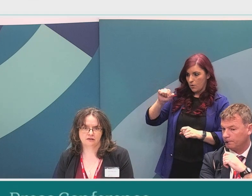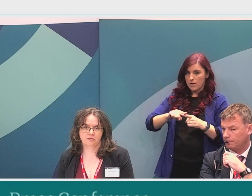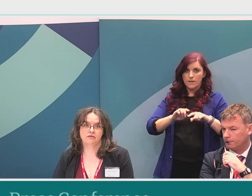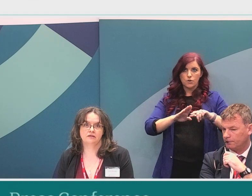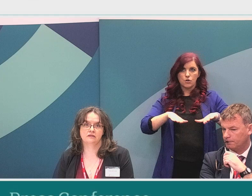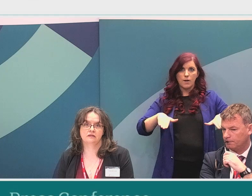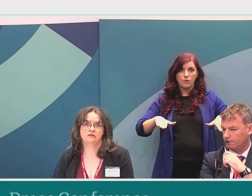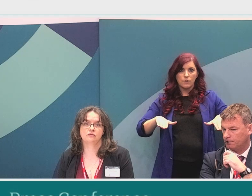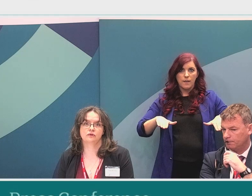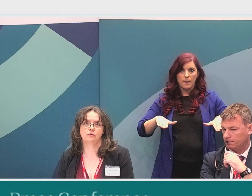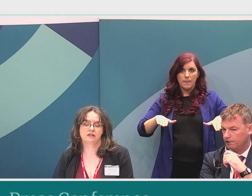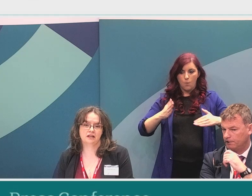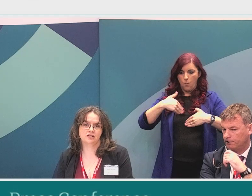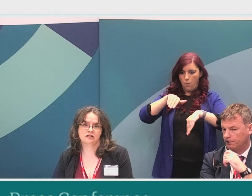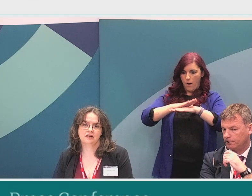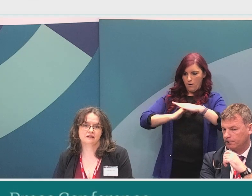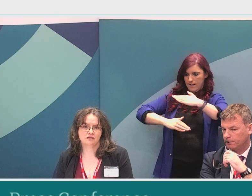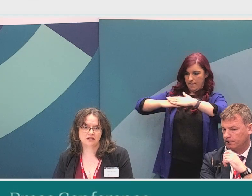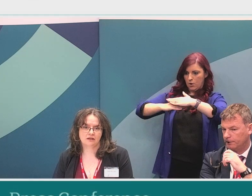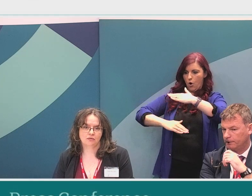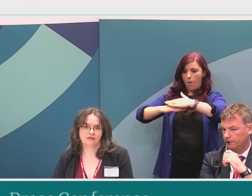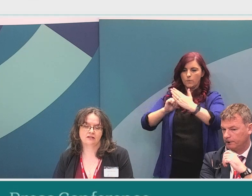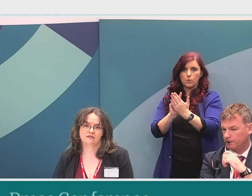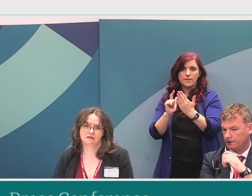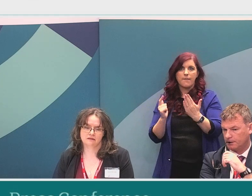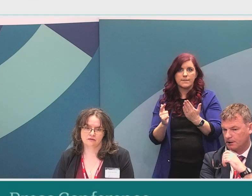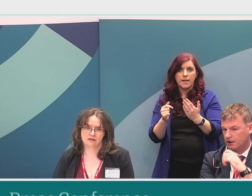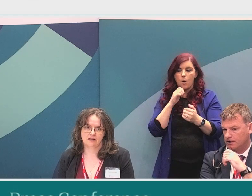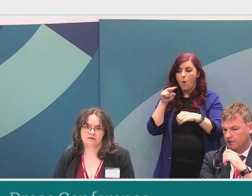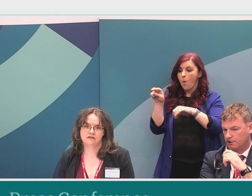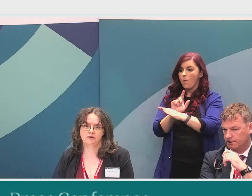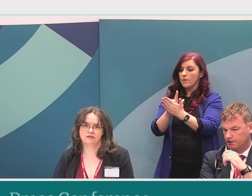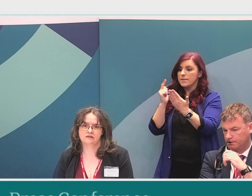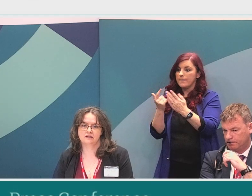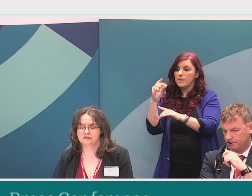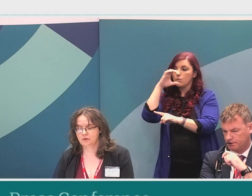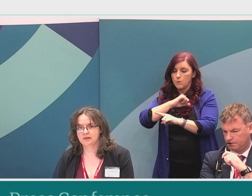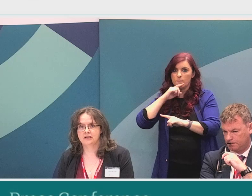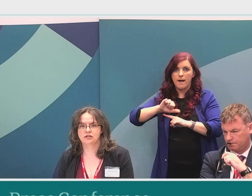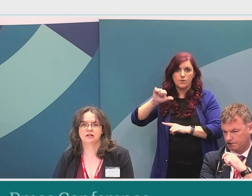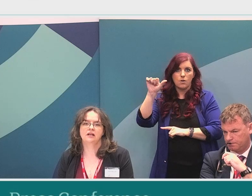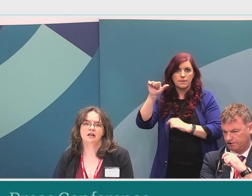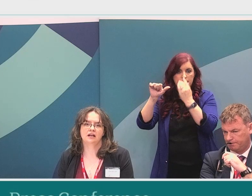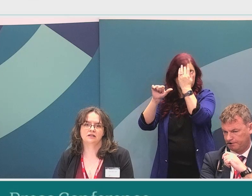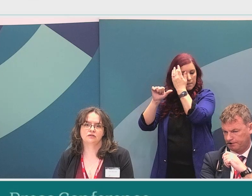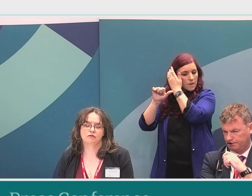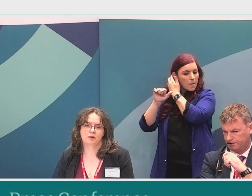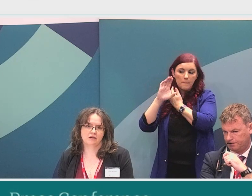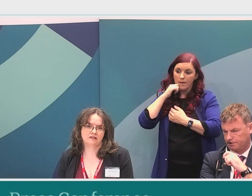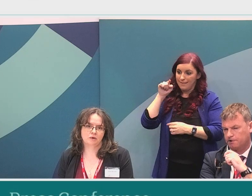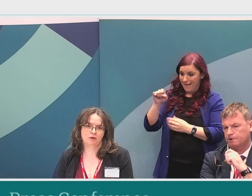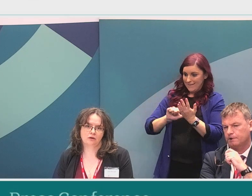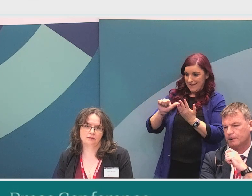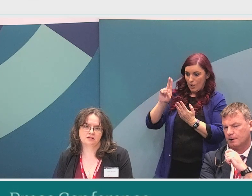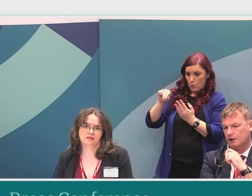childhood experiences. So for those aged 17 and over, that's considered adult experience in this publication. And from